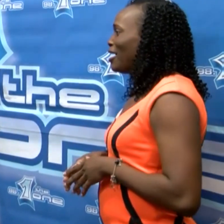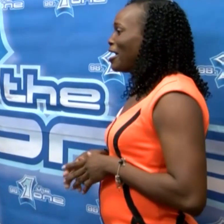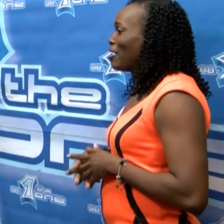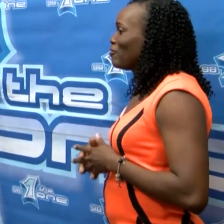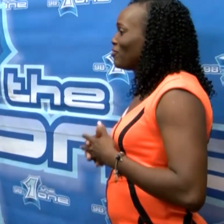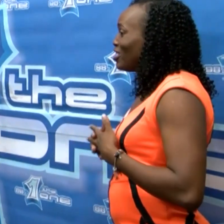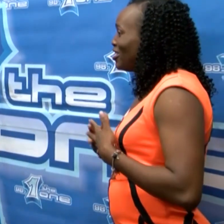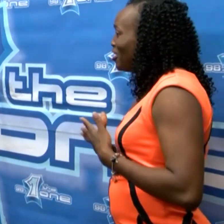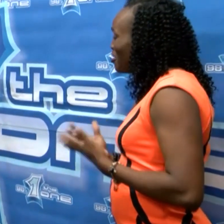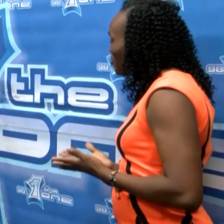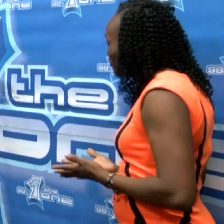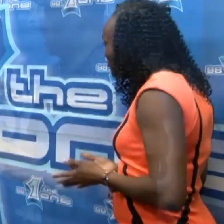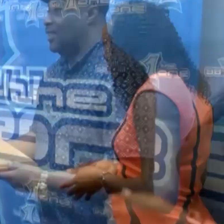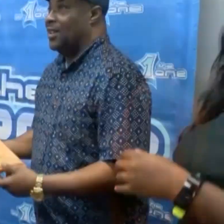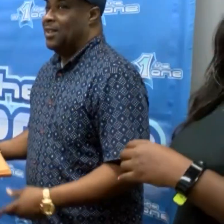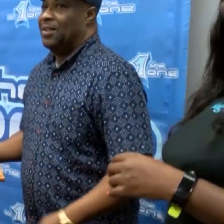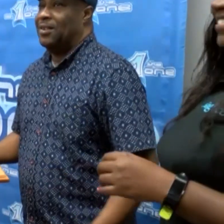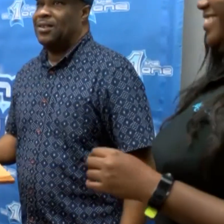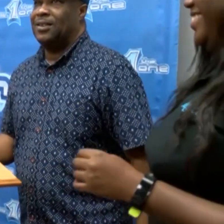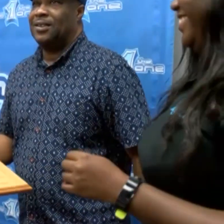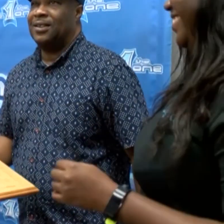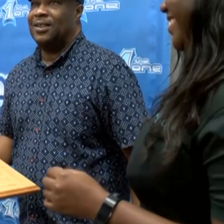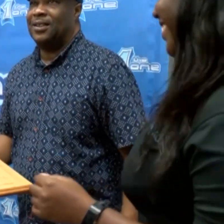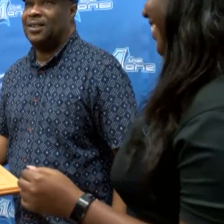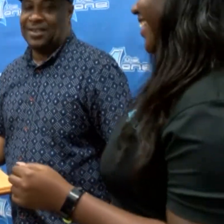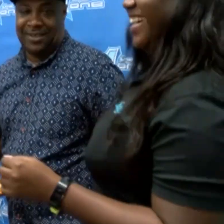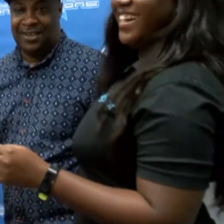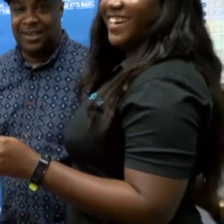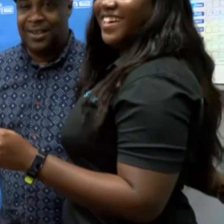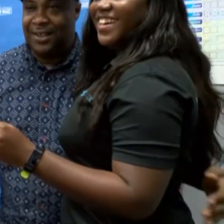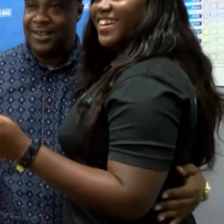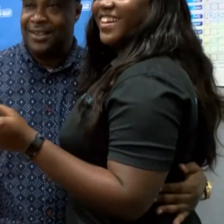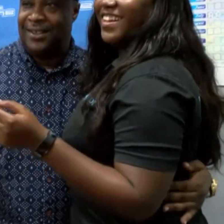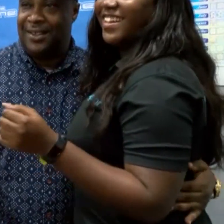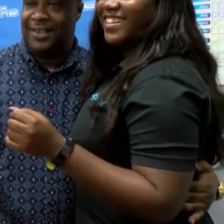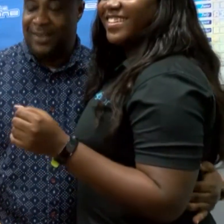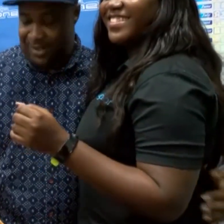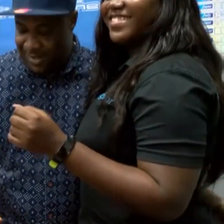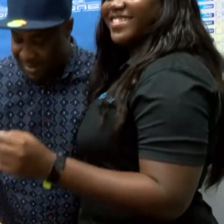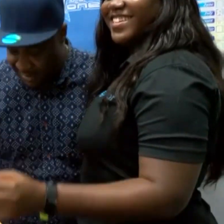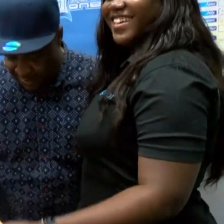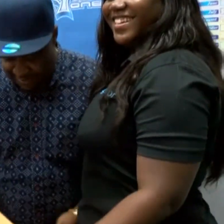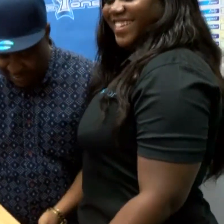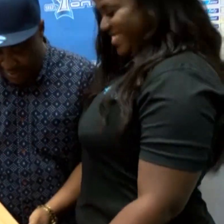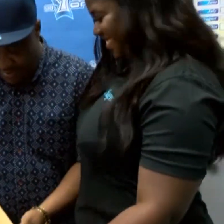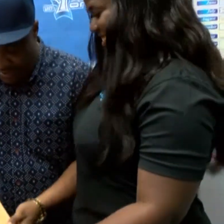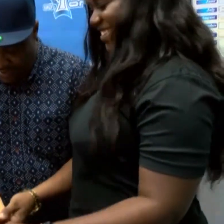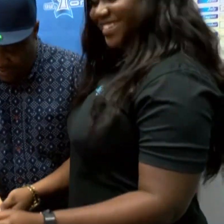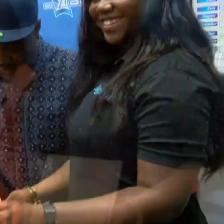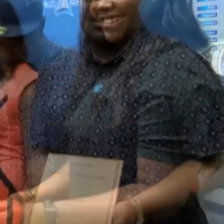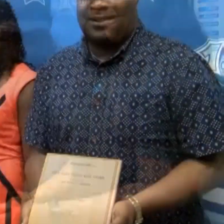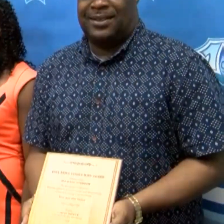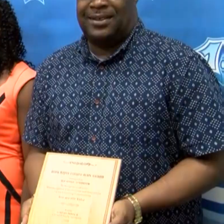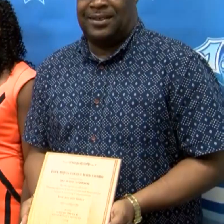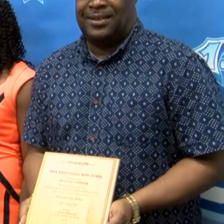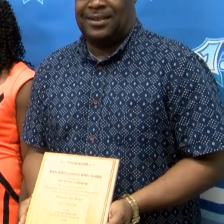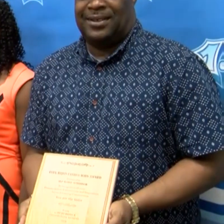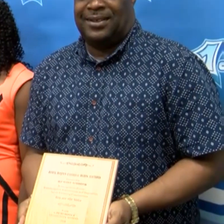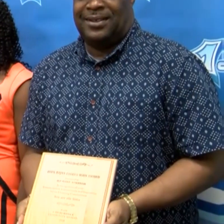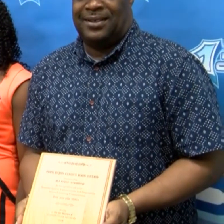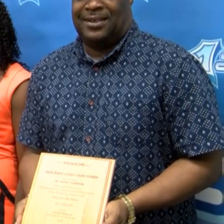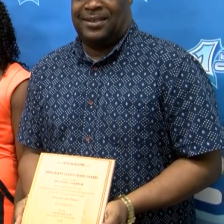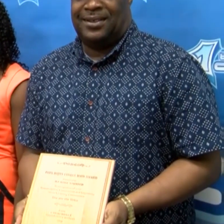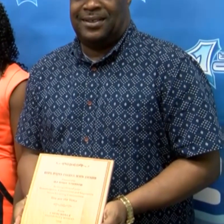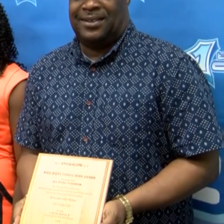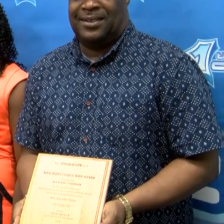and John Timeless Birch. The two were presented with the 100% Bajan Father Icon Award from